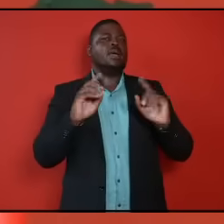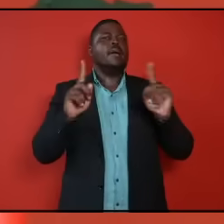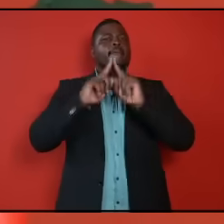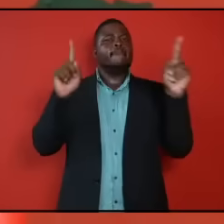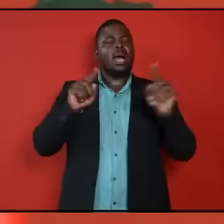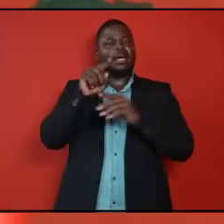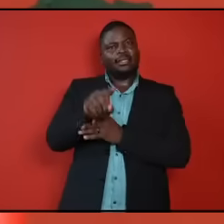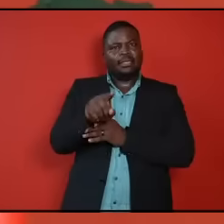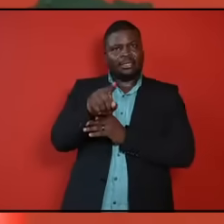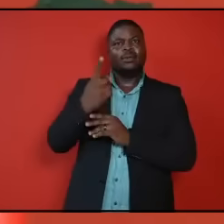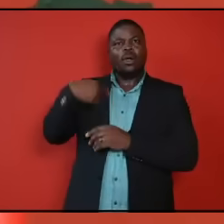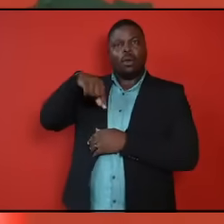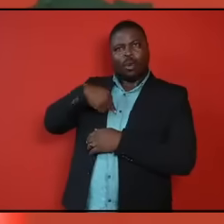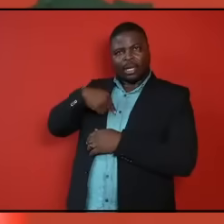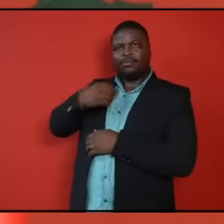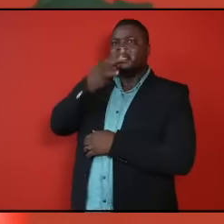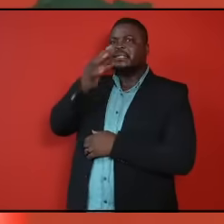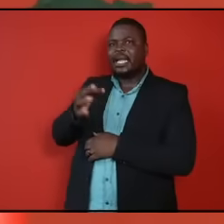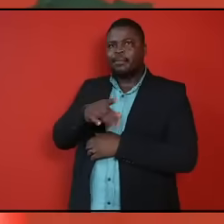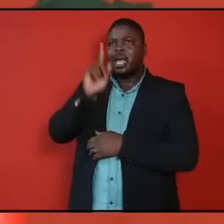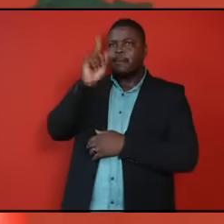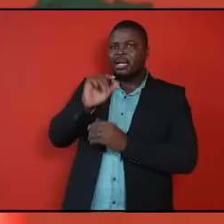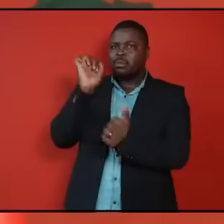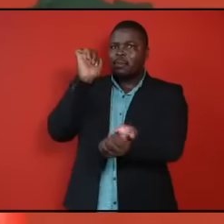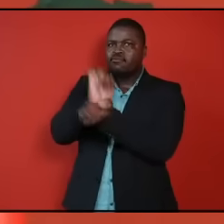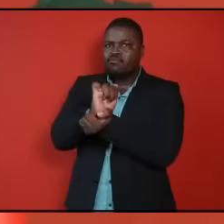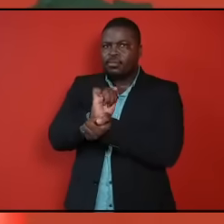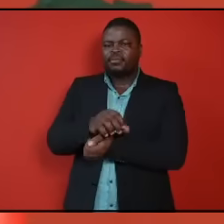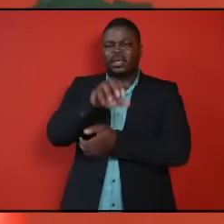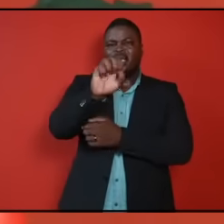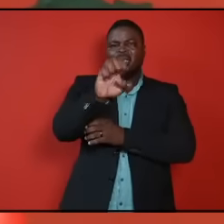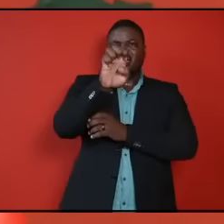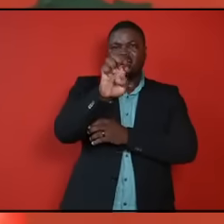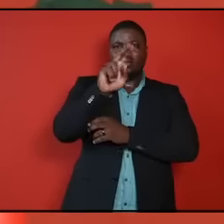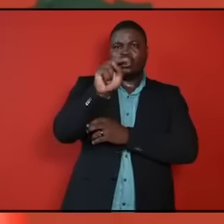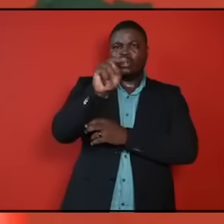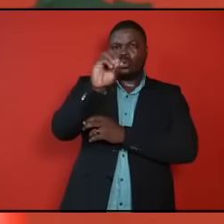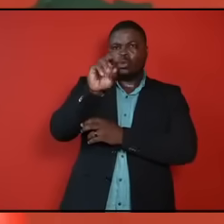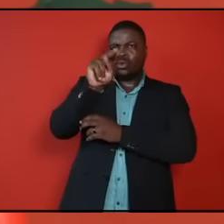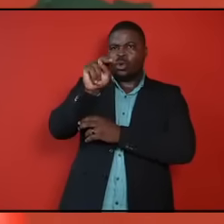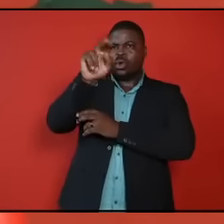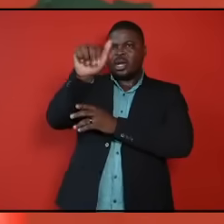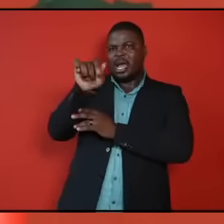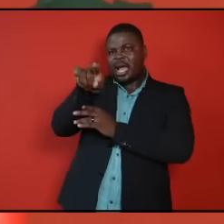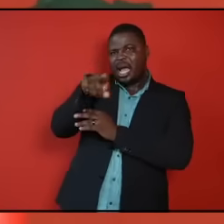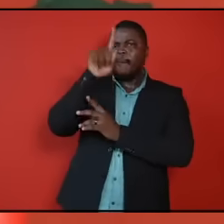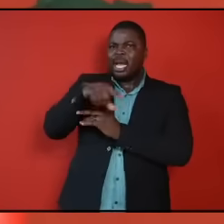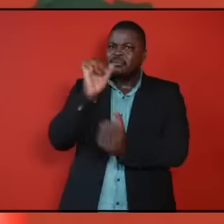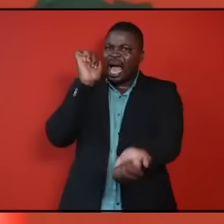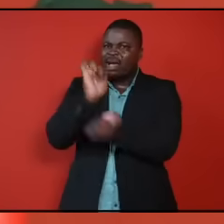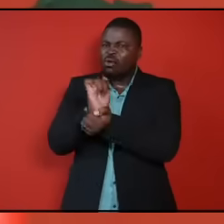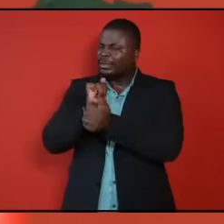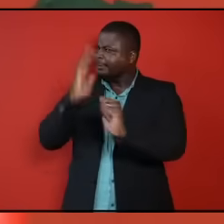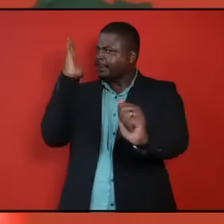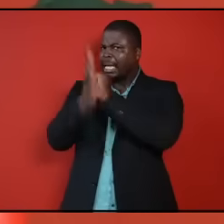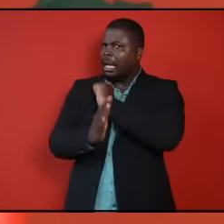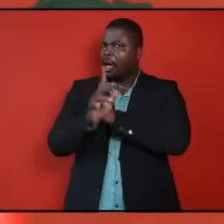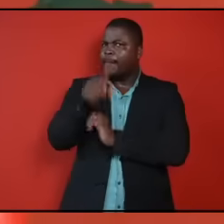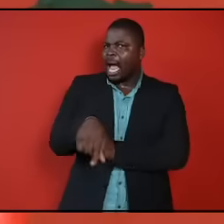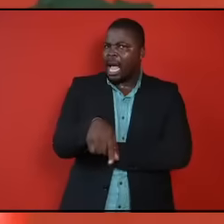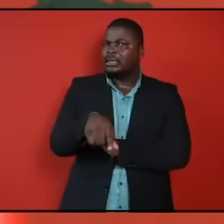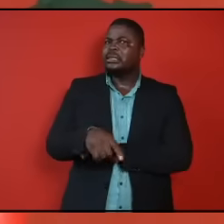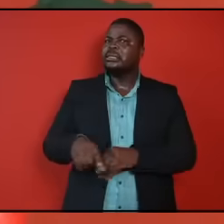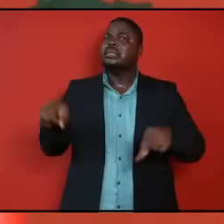immediate arrest and investigation of Major General Lesetja Senona and all others implicated, not as a